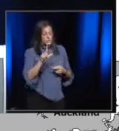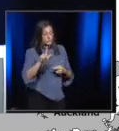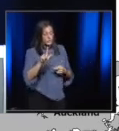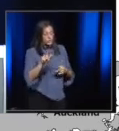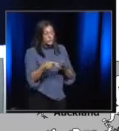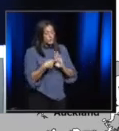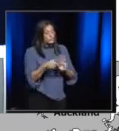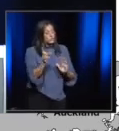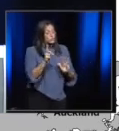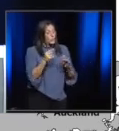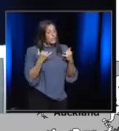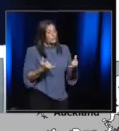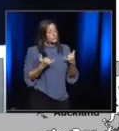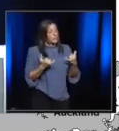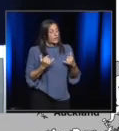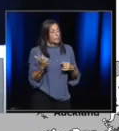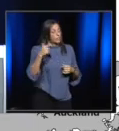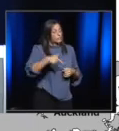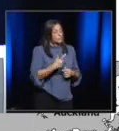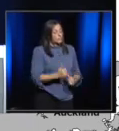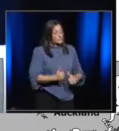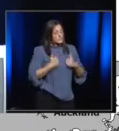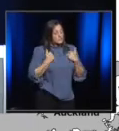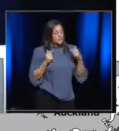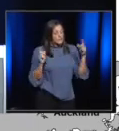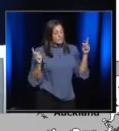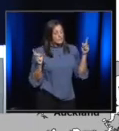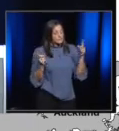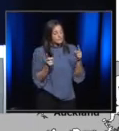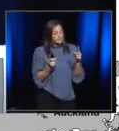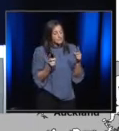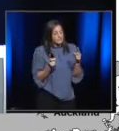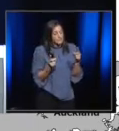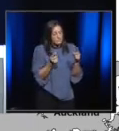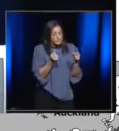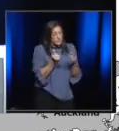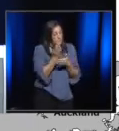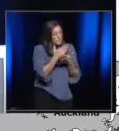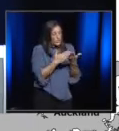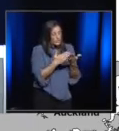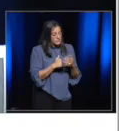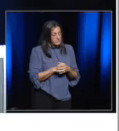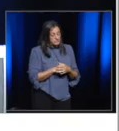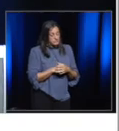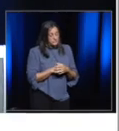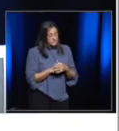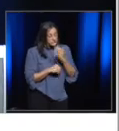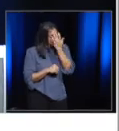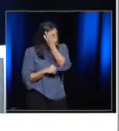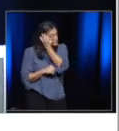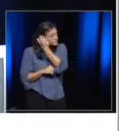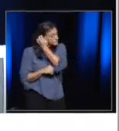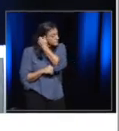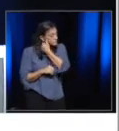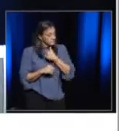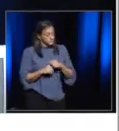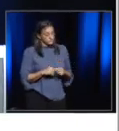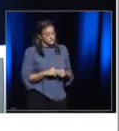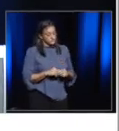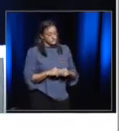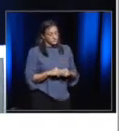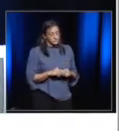dolphins are. Their range is even more a small fraction of what it once was.